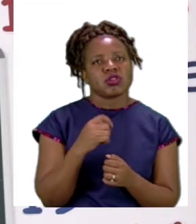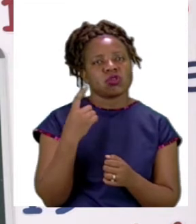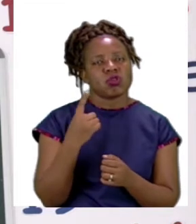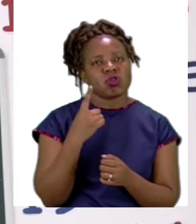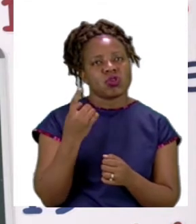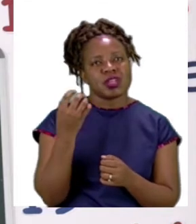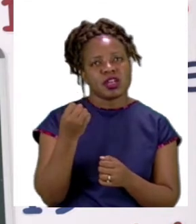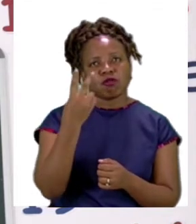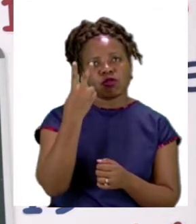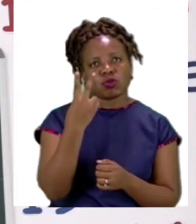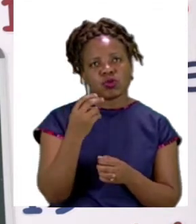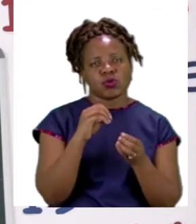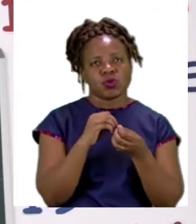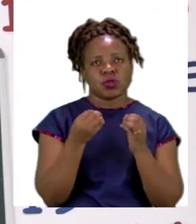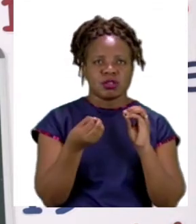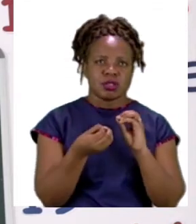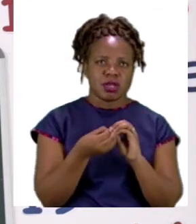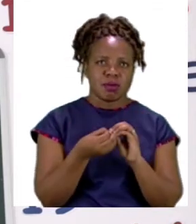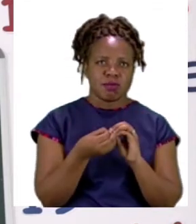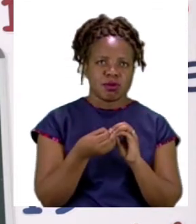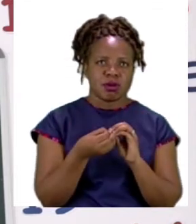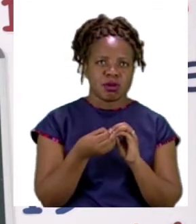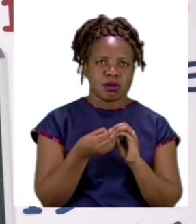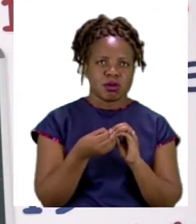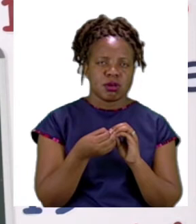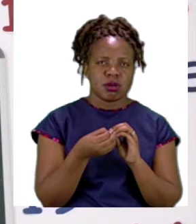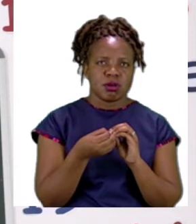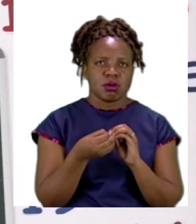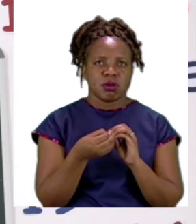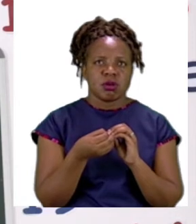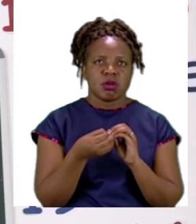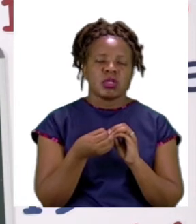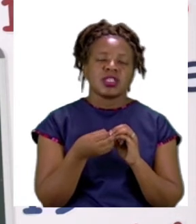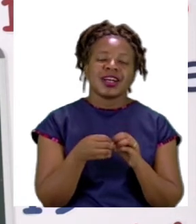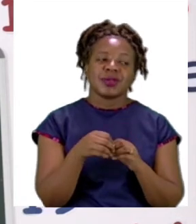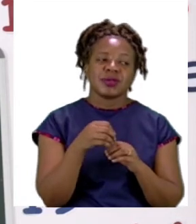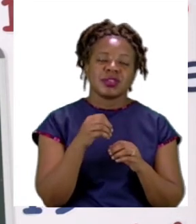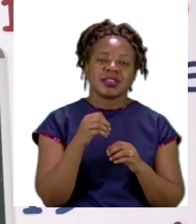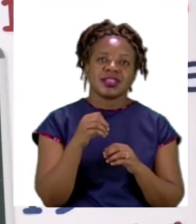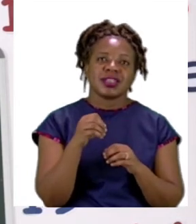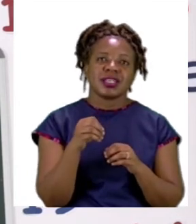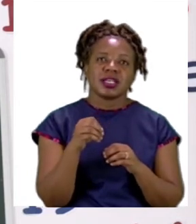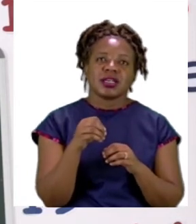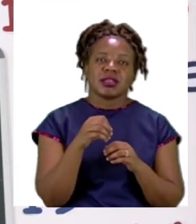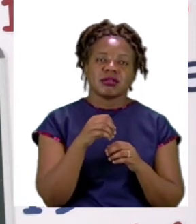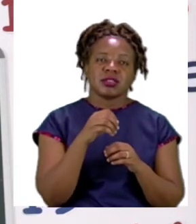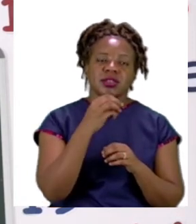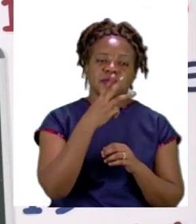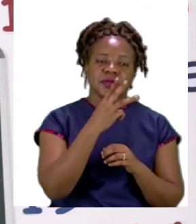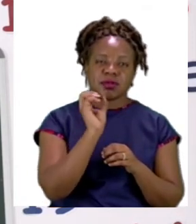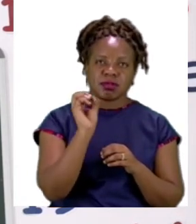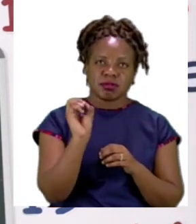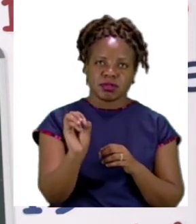look at hundreds. Instead of the 7, it becomes a 0 to say that it belongs in